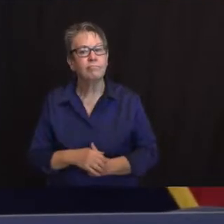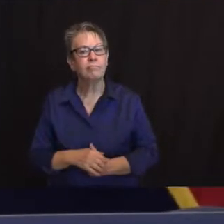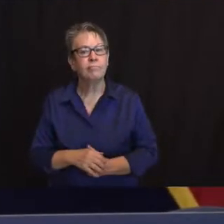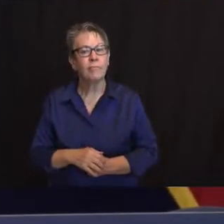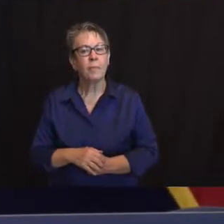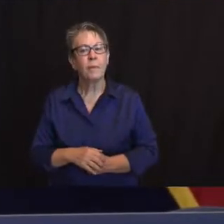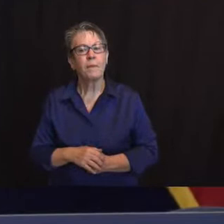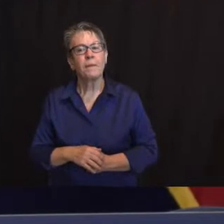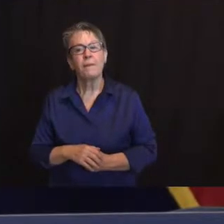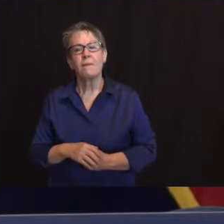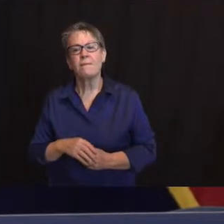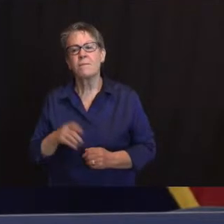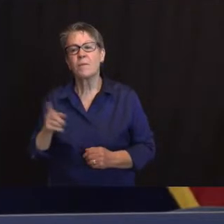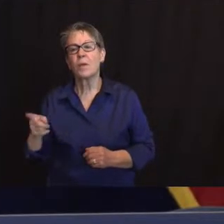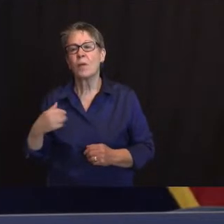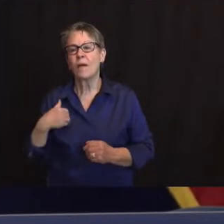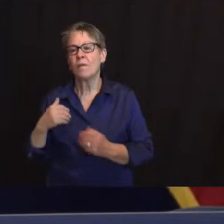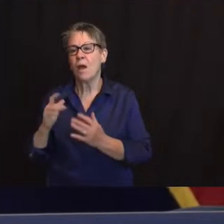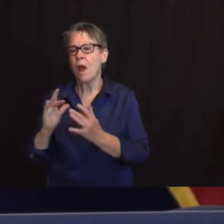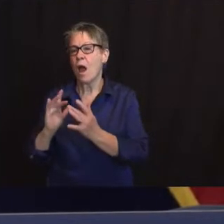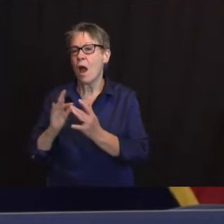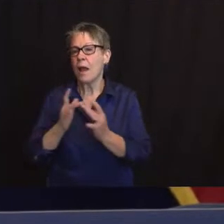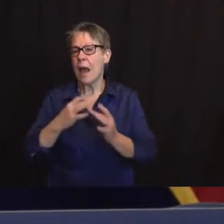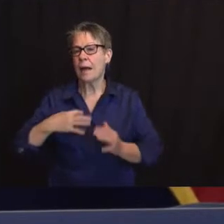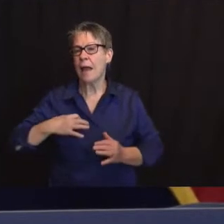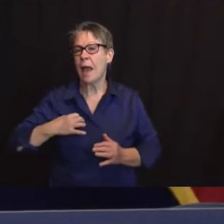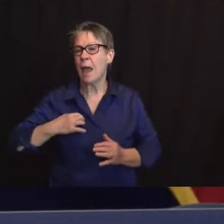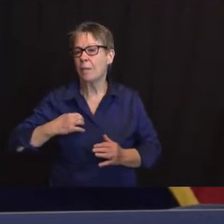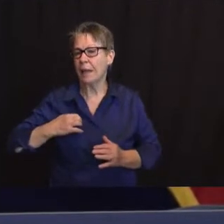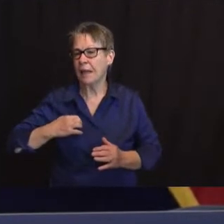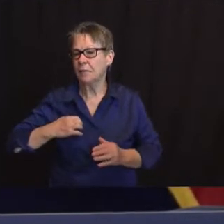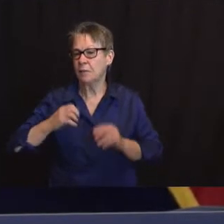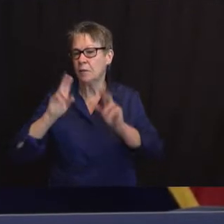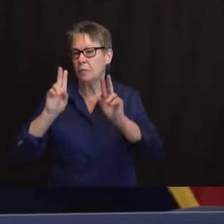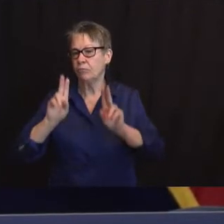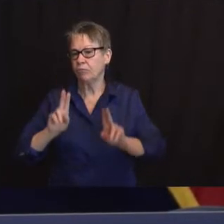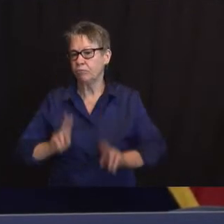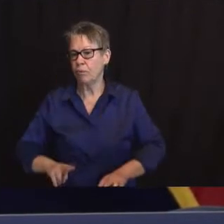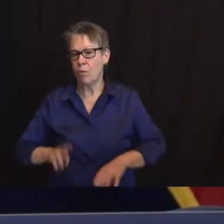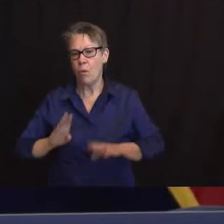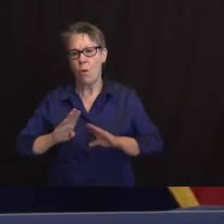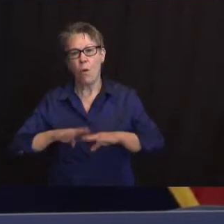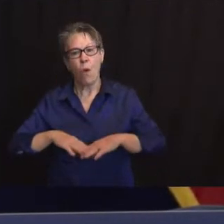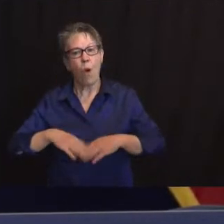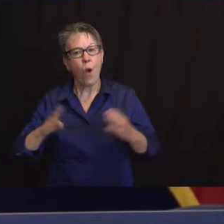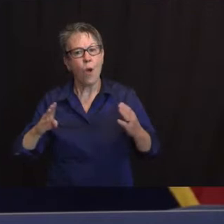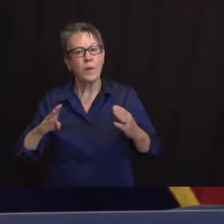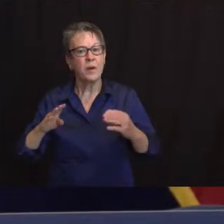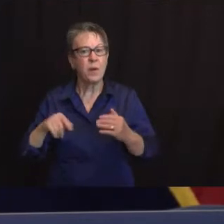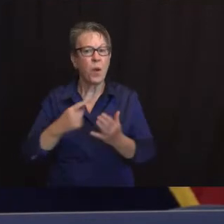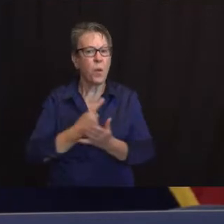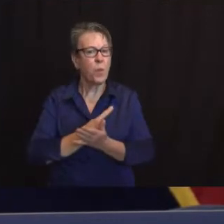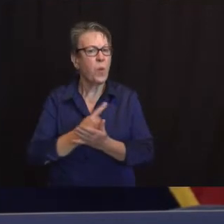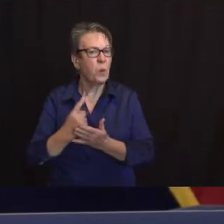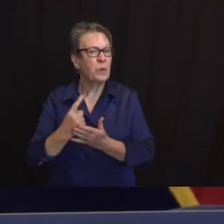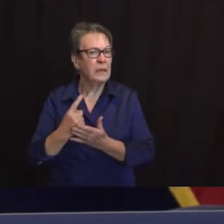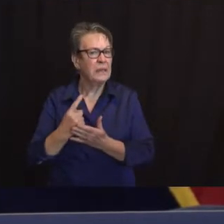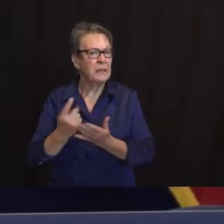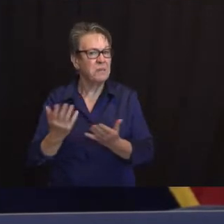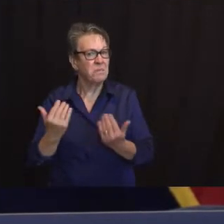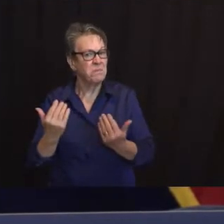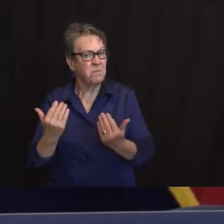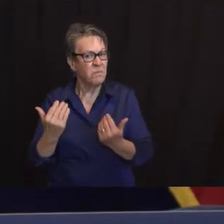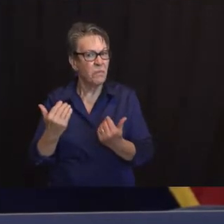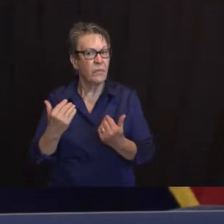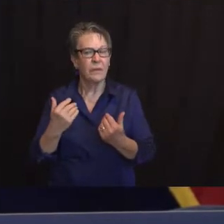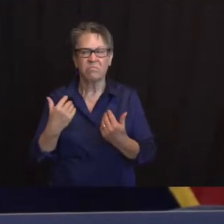application process open now for just over a week. And the numbers are probably at a historical low as far as what we're seeing. We know we